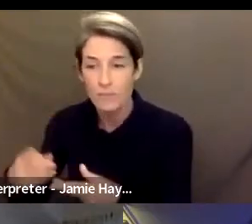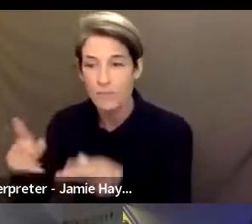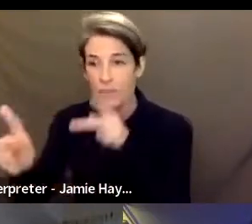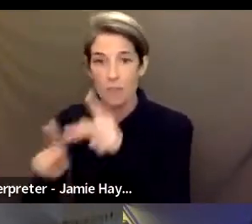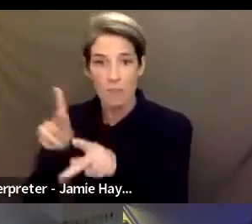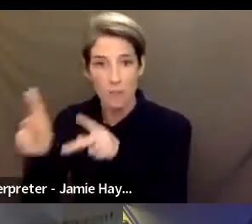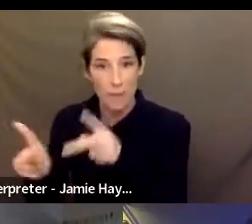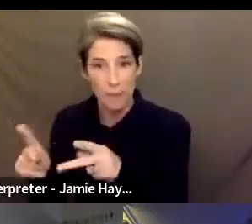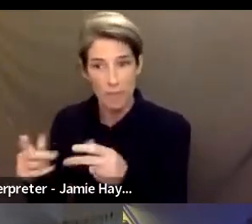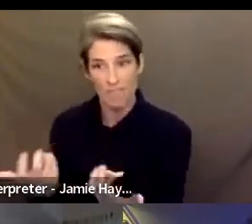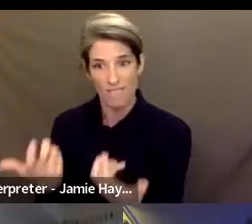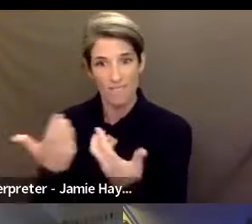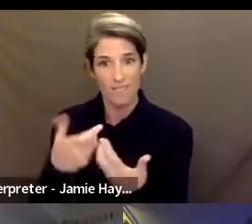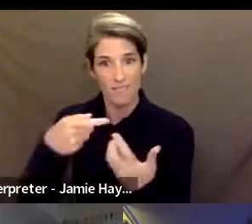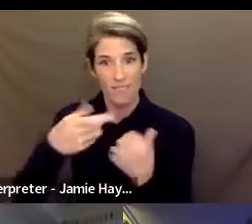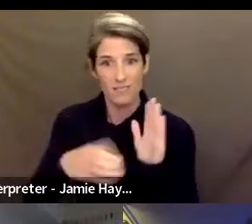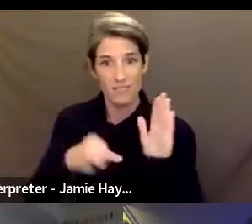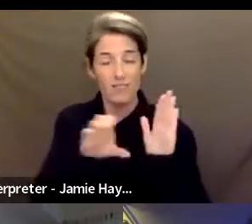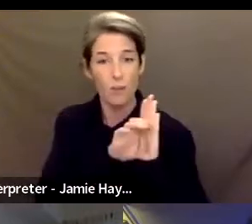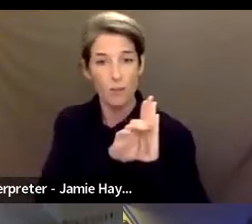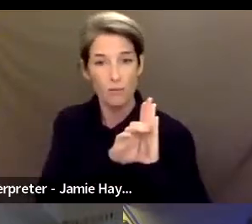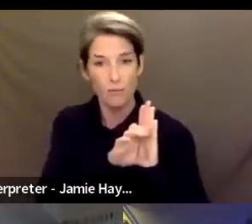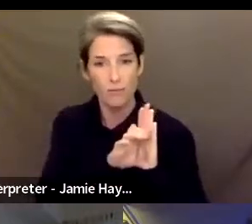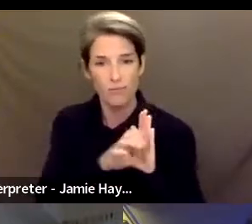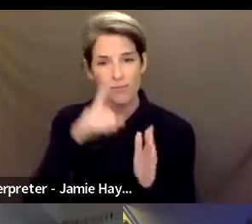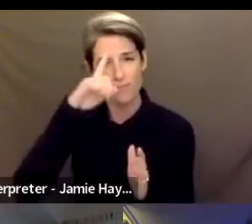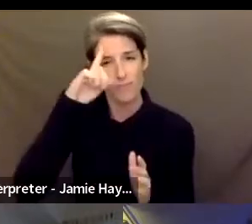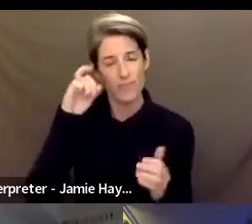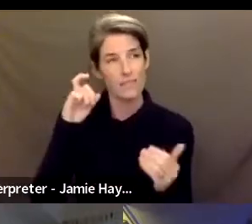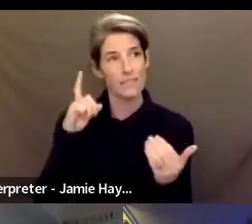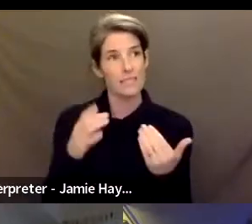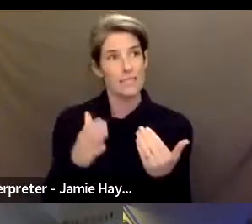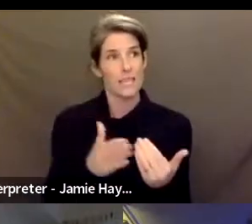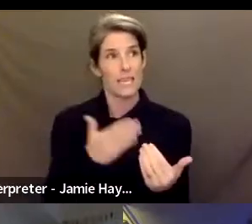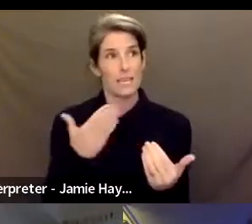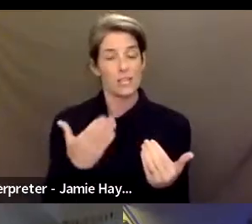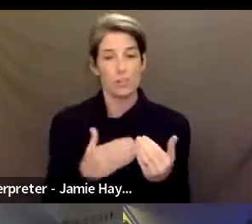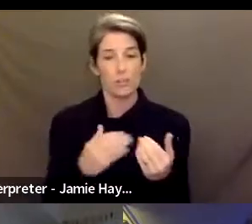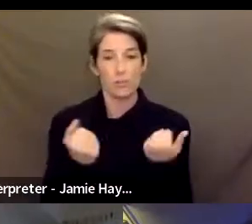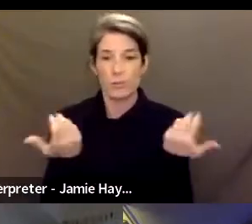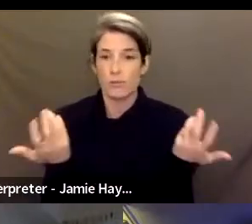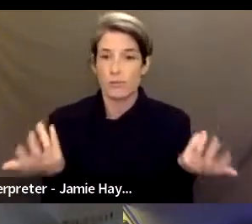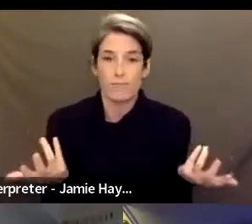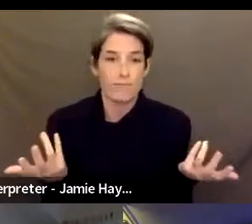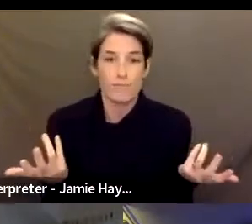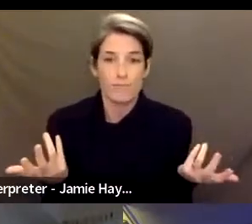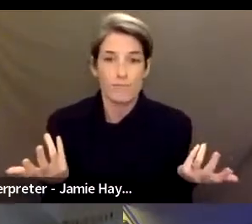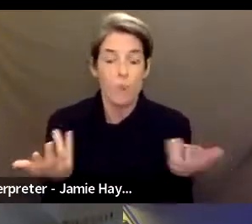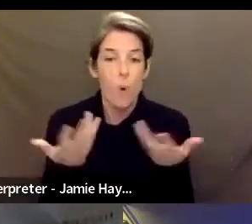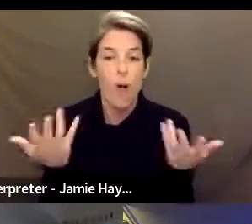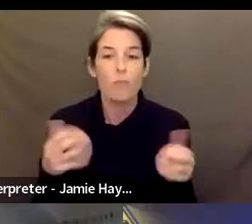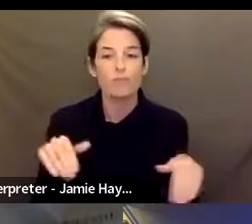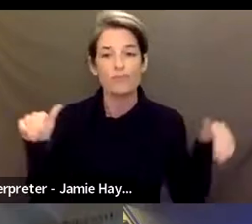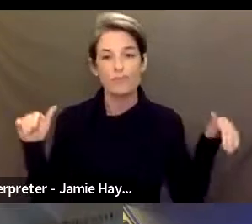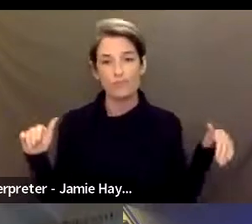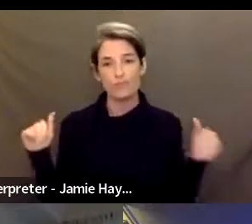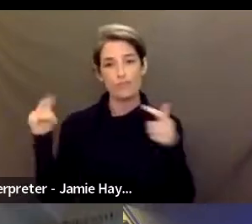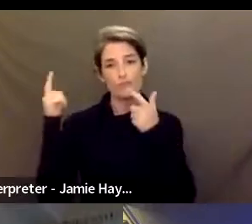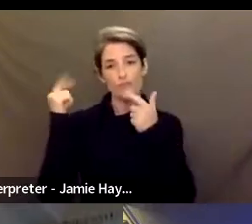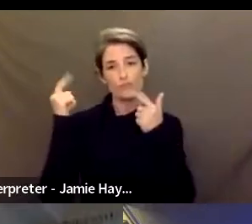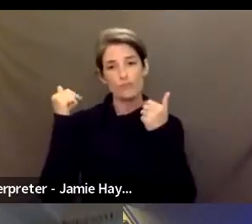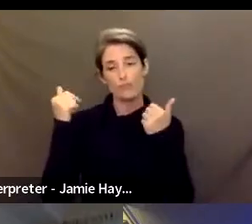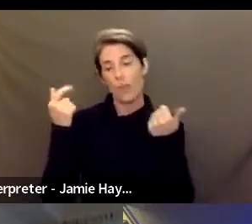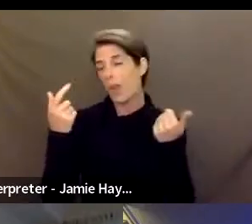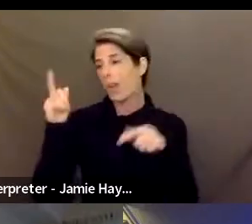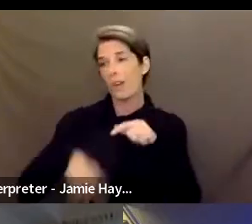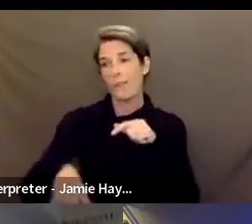have? Because it's easier to just lay back and say, we didn't get